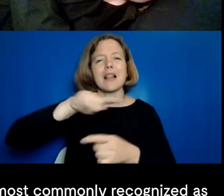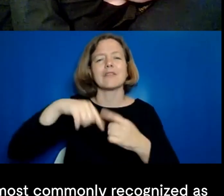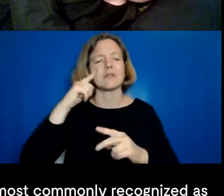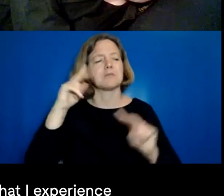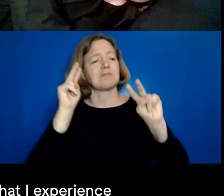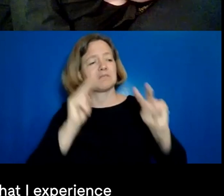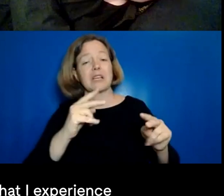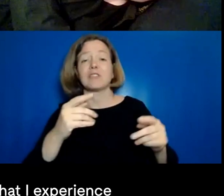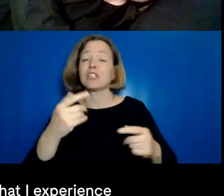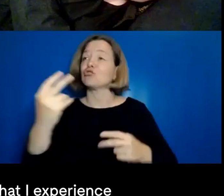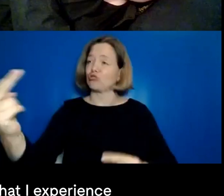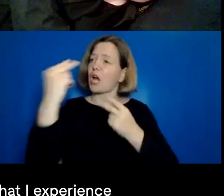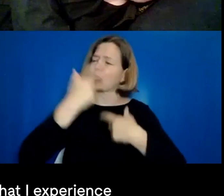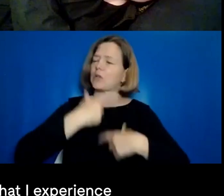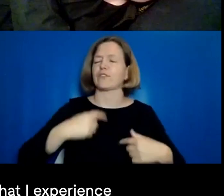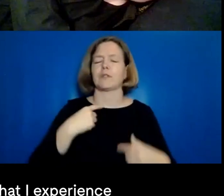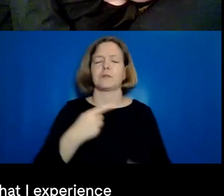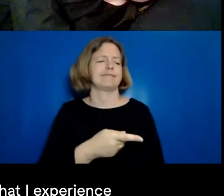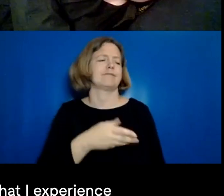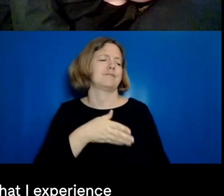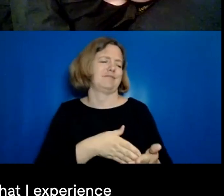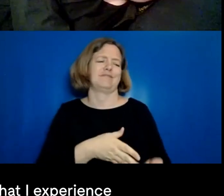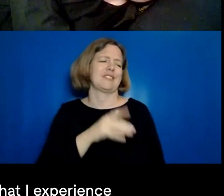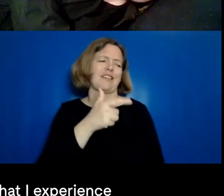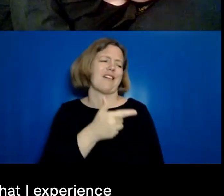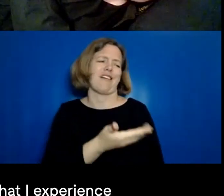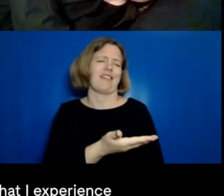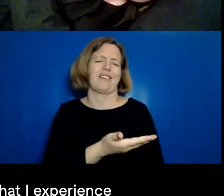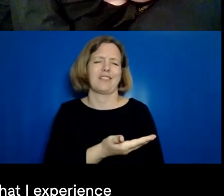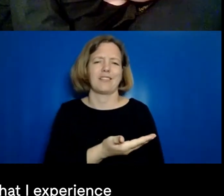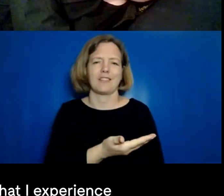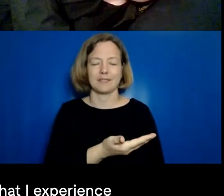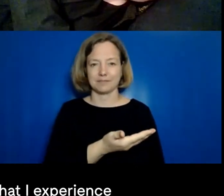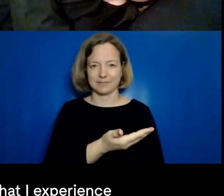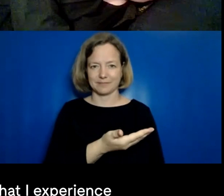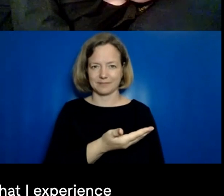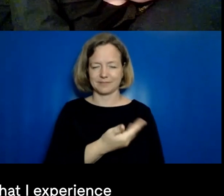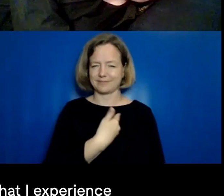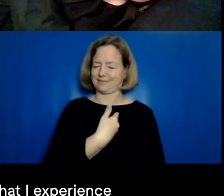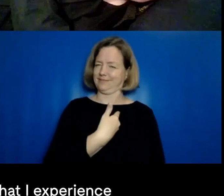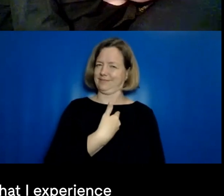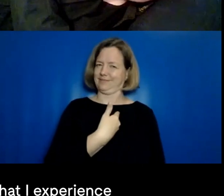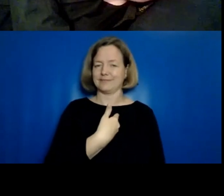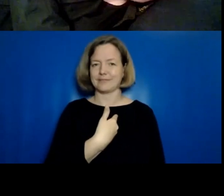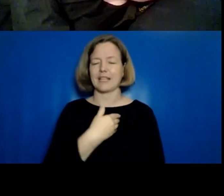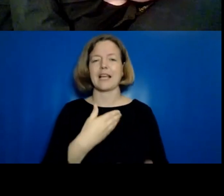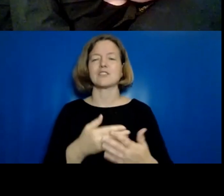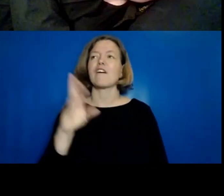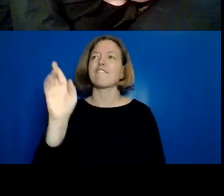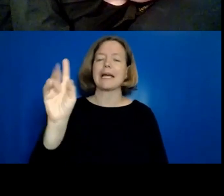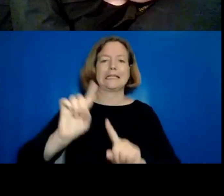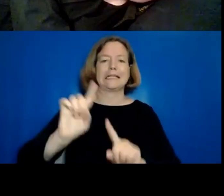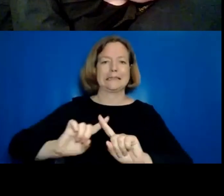disability. And I think that's what I experience definitely for non-disabled people, but